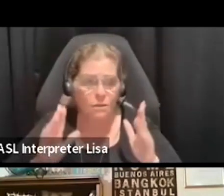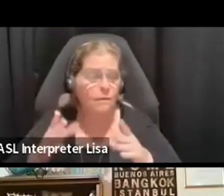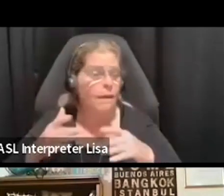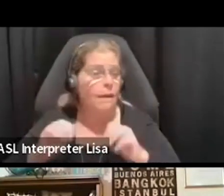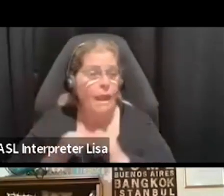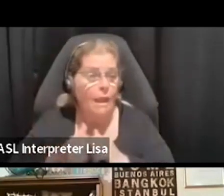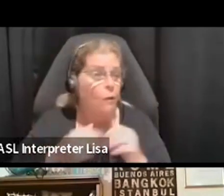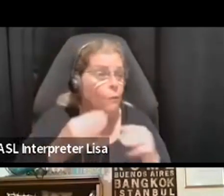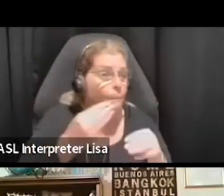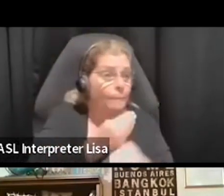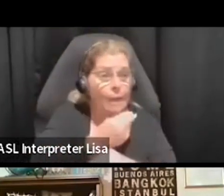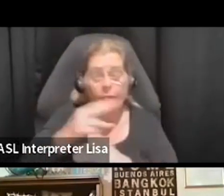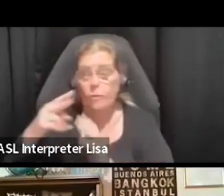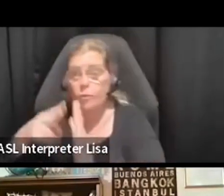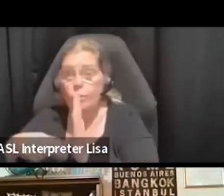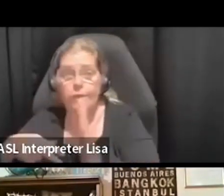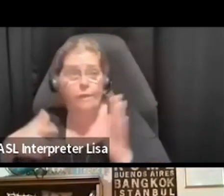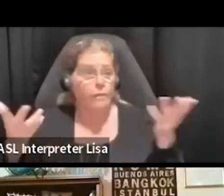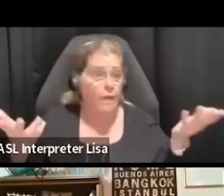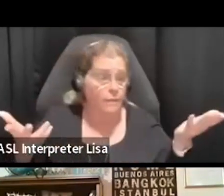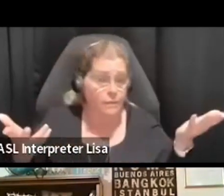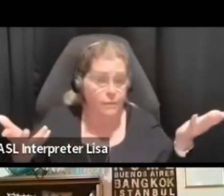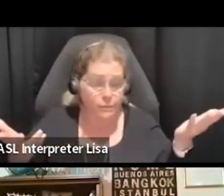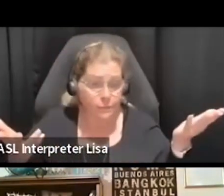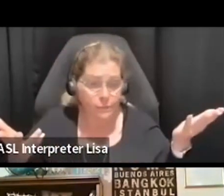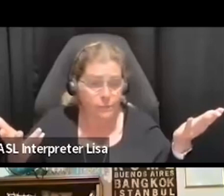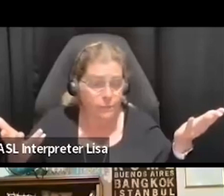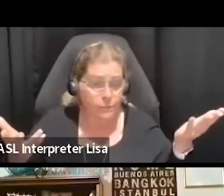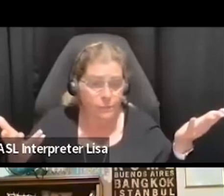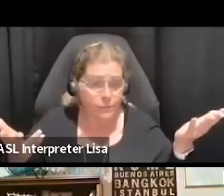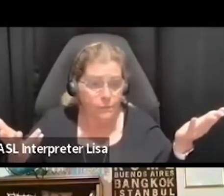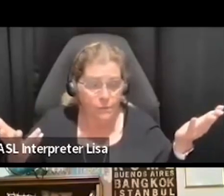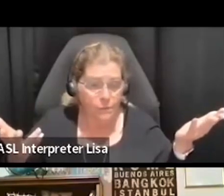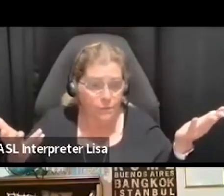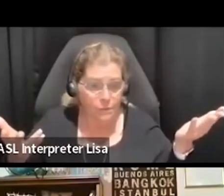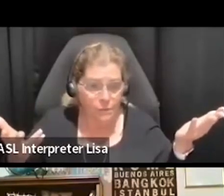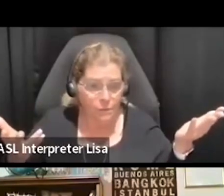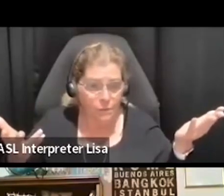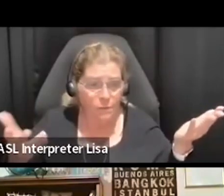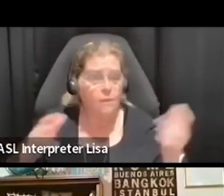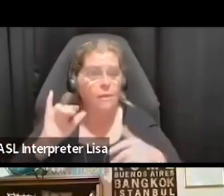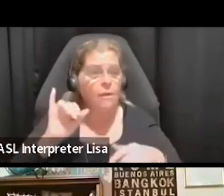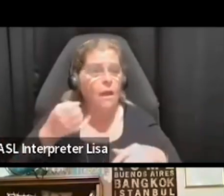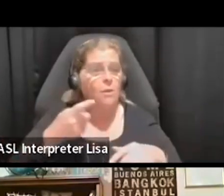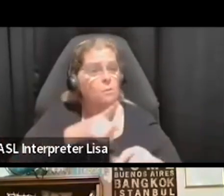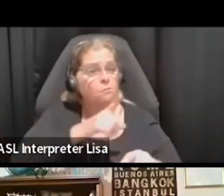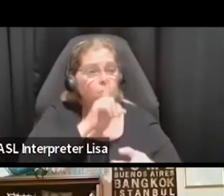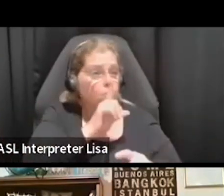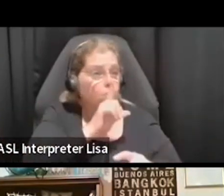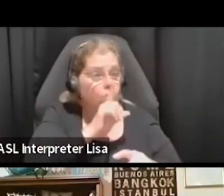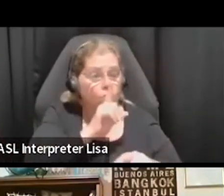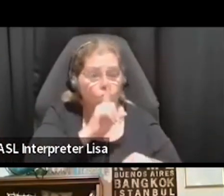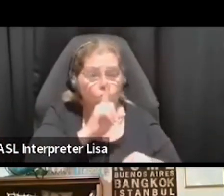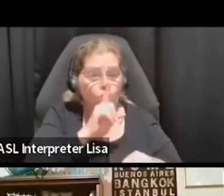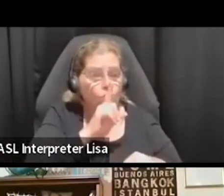and reading. And I have no idea, it doesn't say on the IEP,